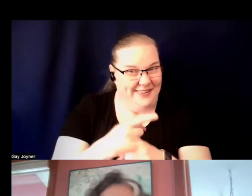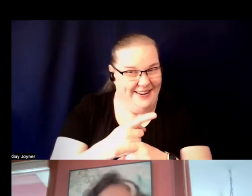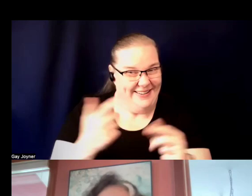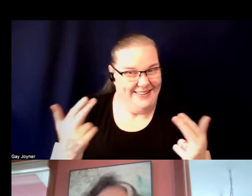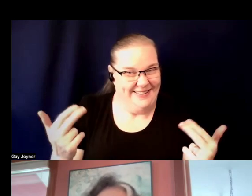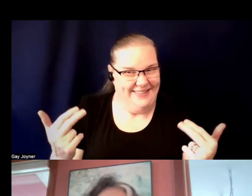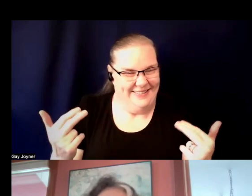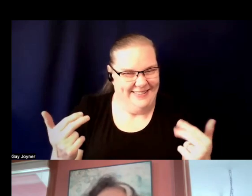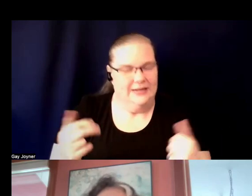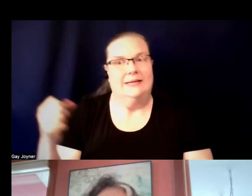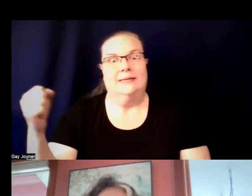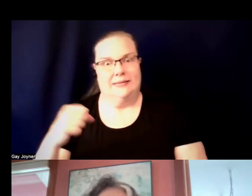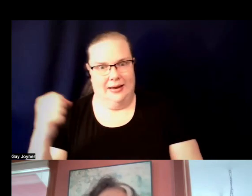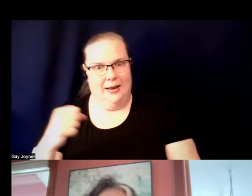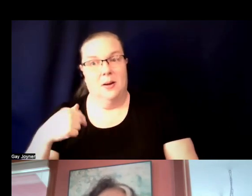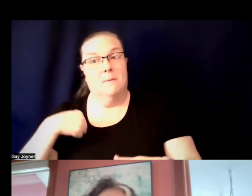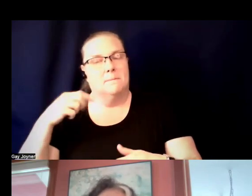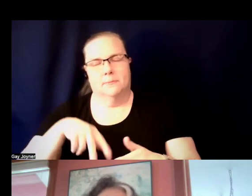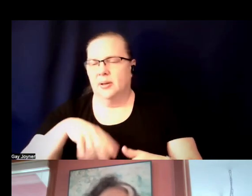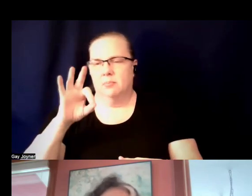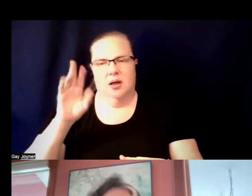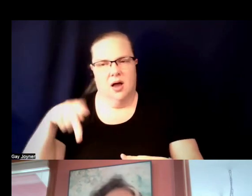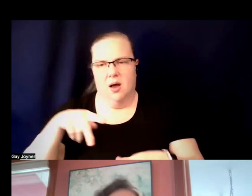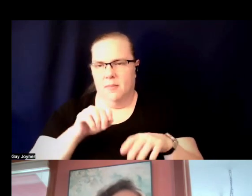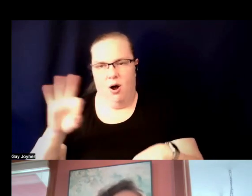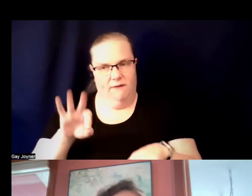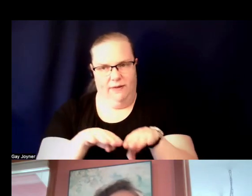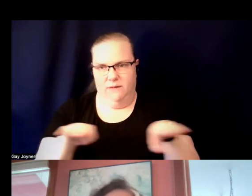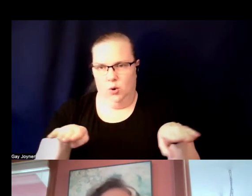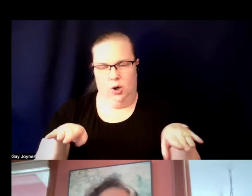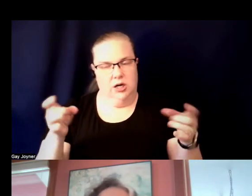Oh, yeah, pick me up off the floor. It's just too hot.